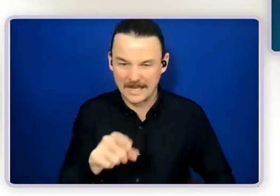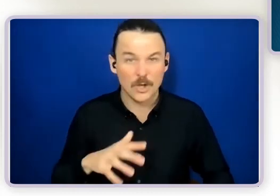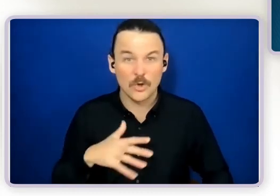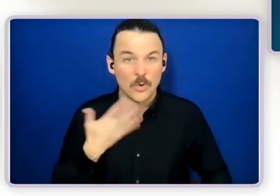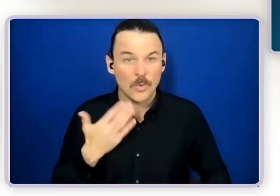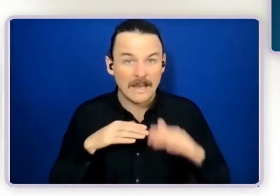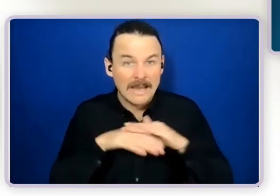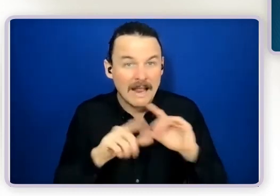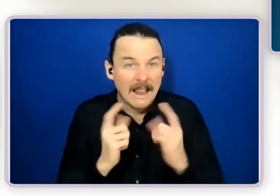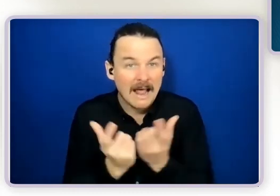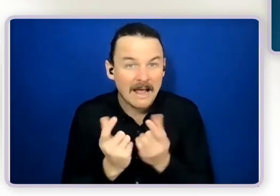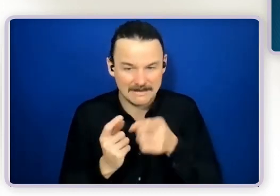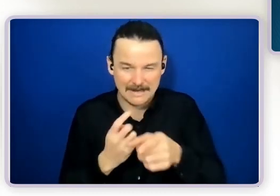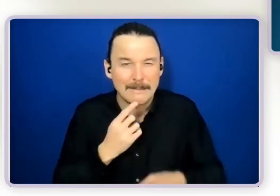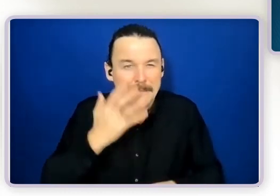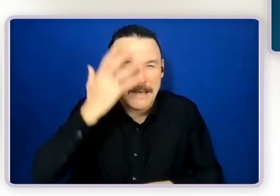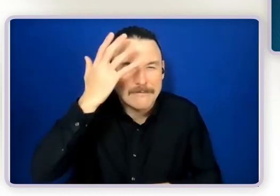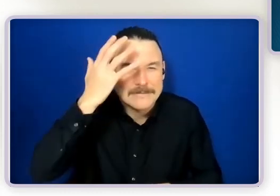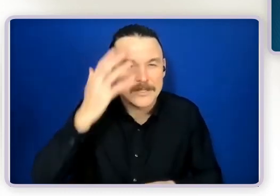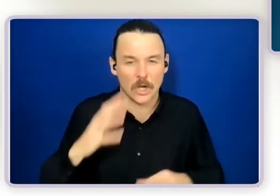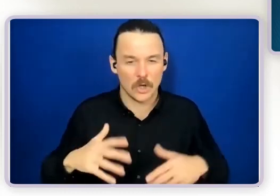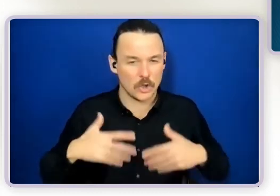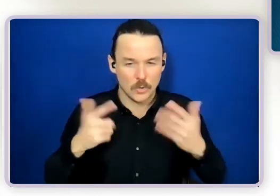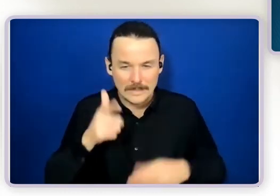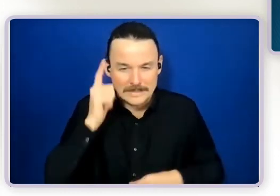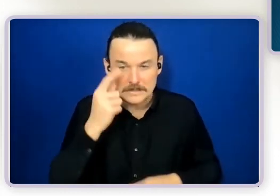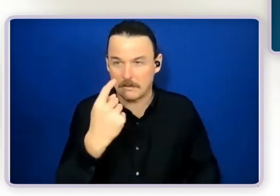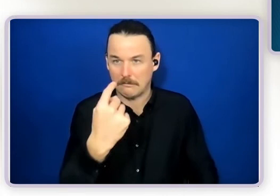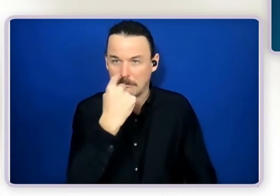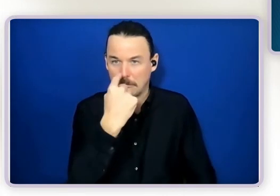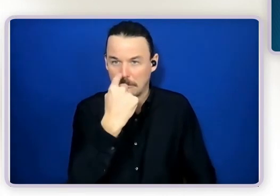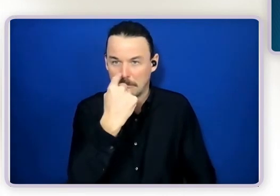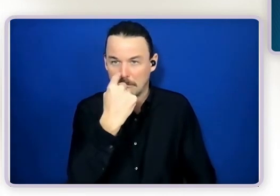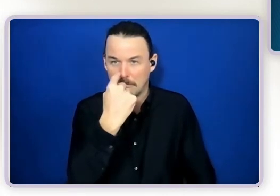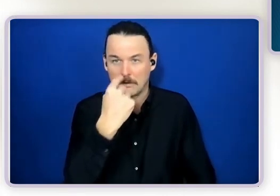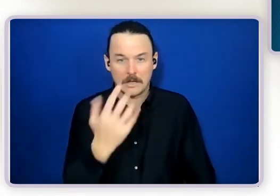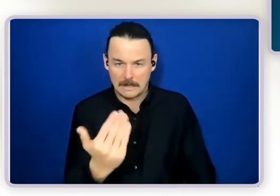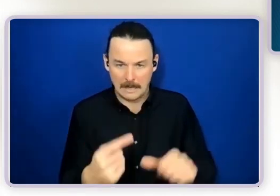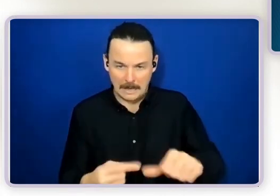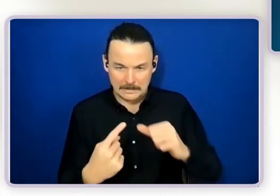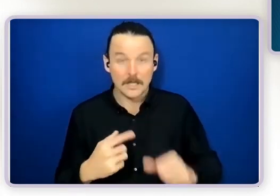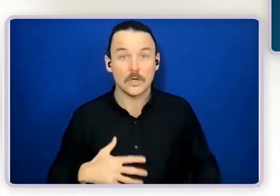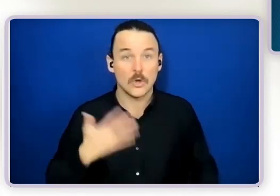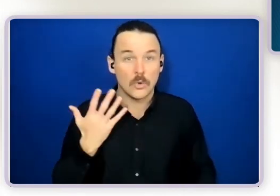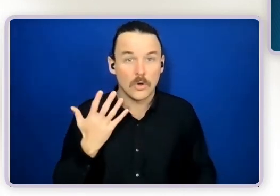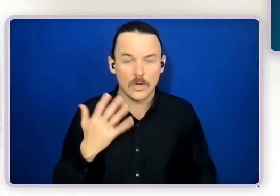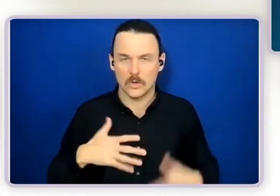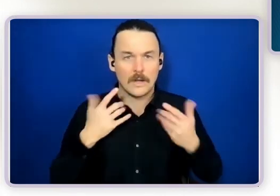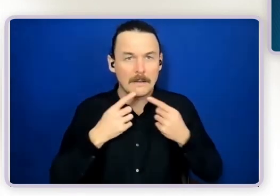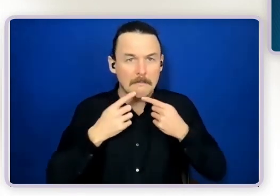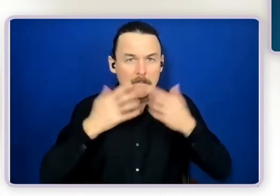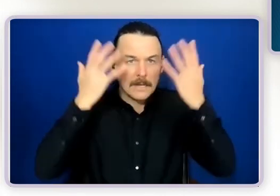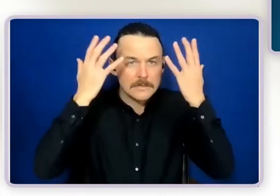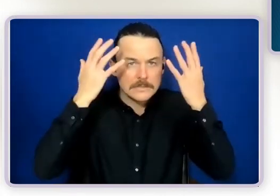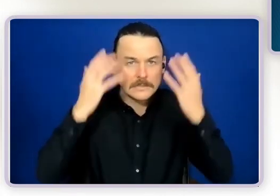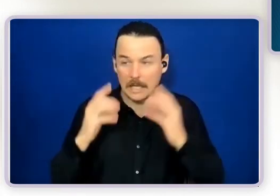embarrassed about the fact that he's going to be humiliated in front of his classmates because he's going to be asked questions that he doesn't